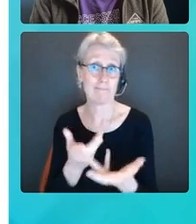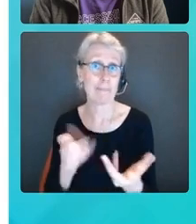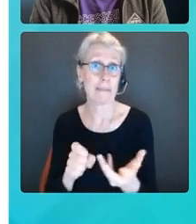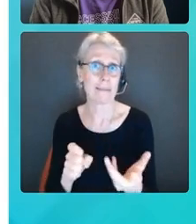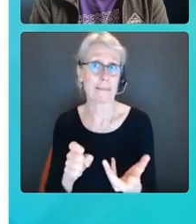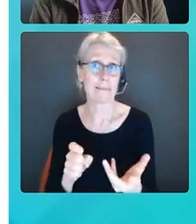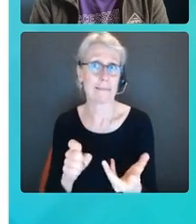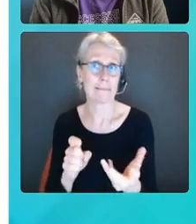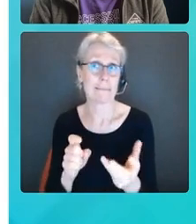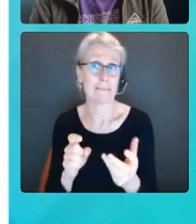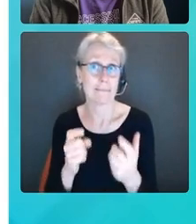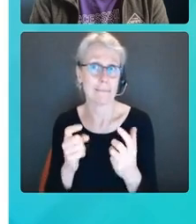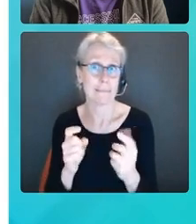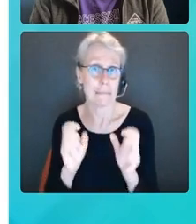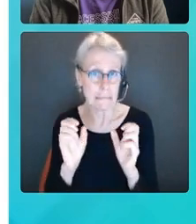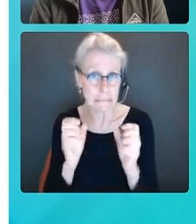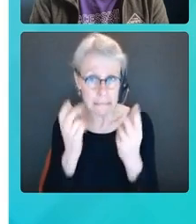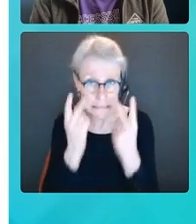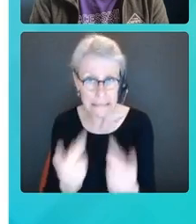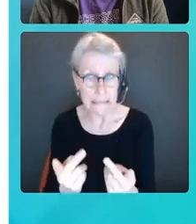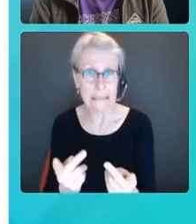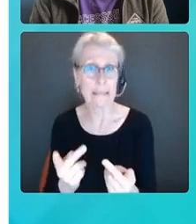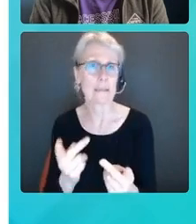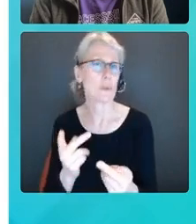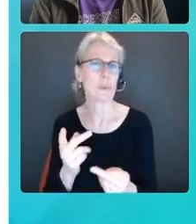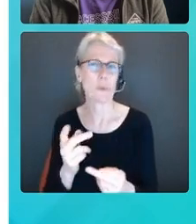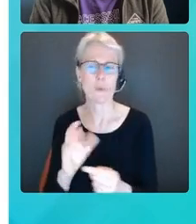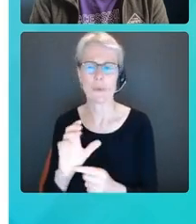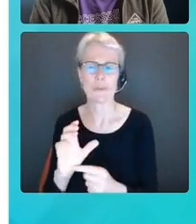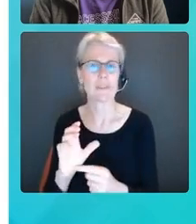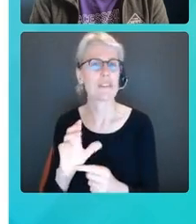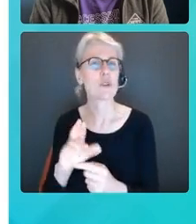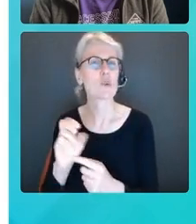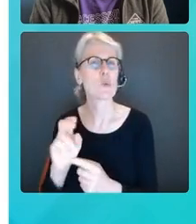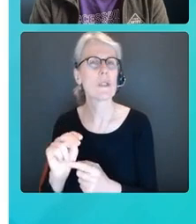so we won't make it. It won't be able to work with a screen reader.